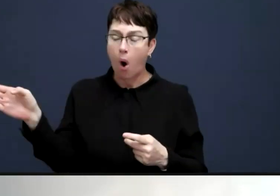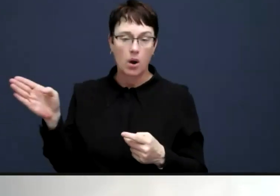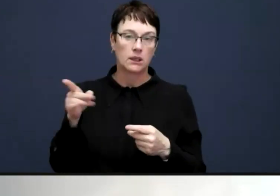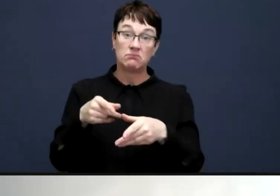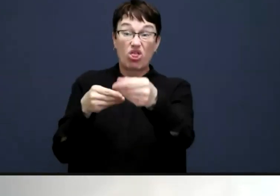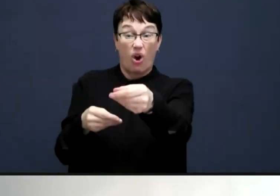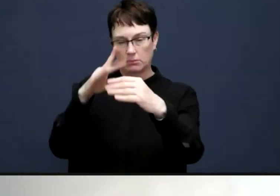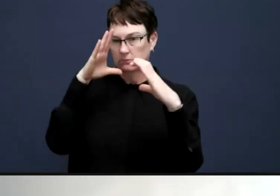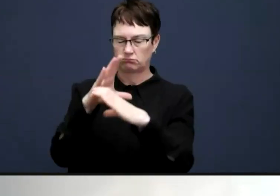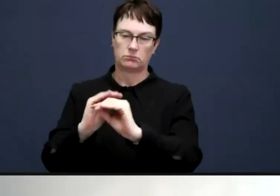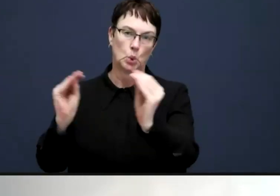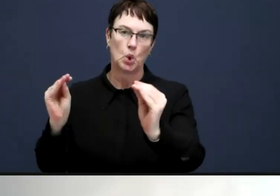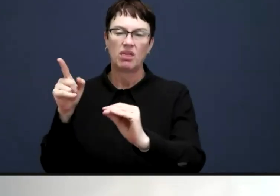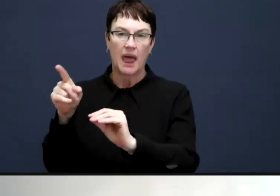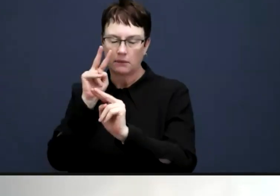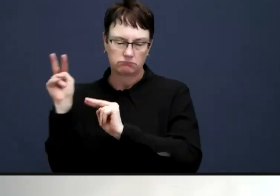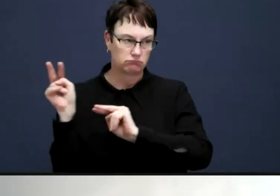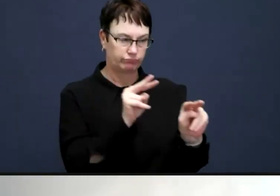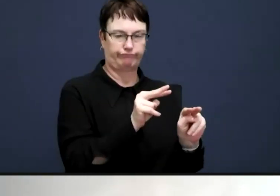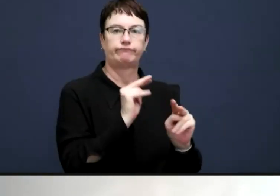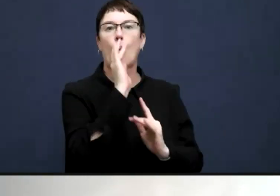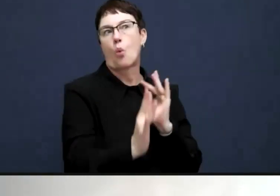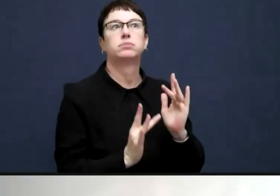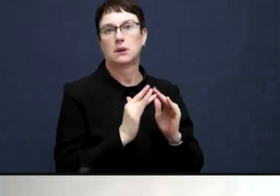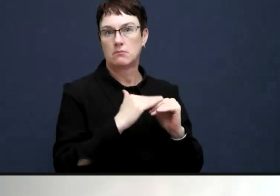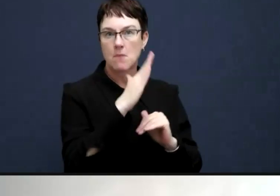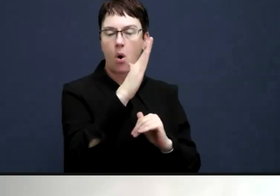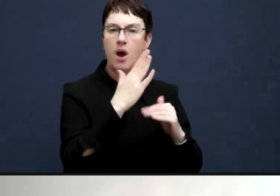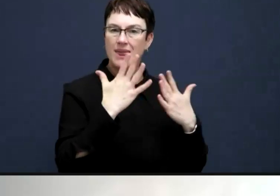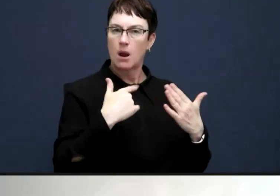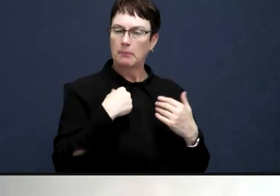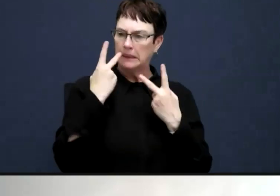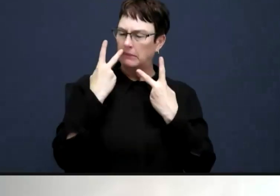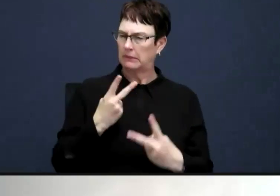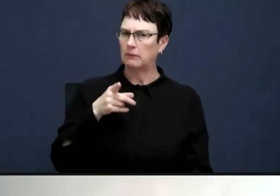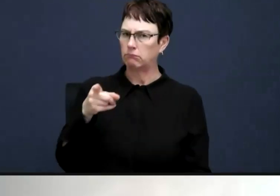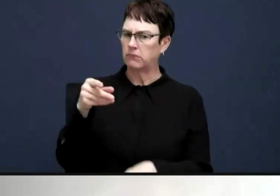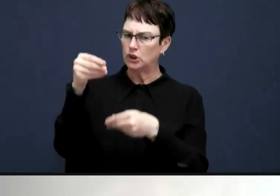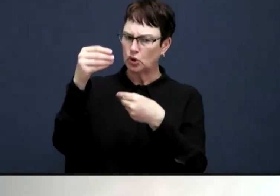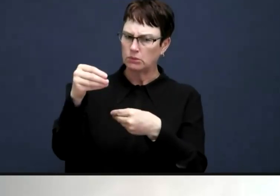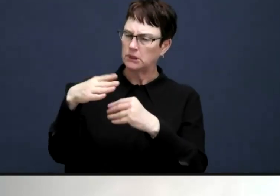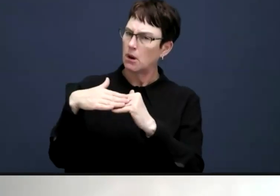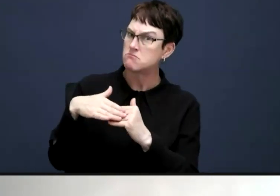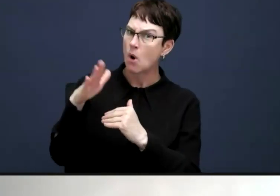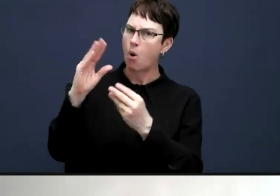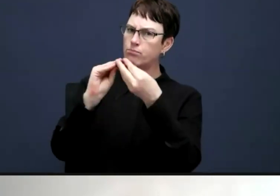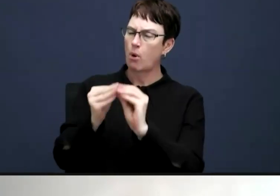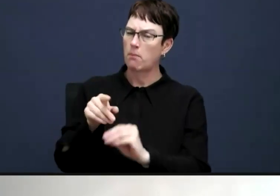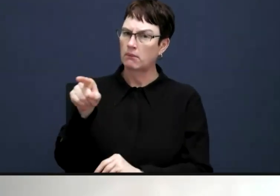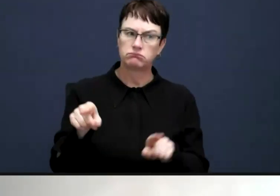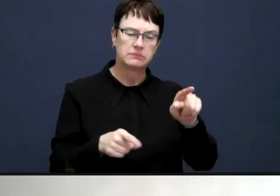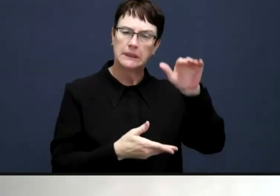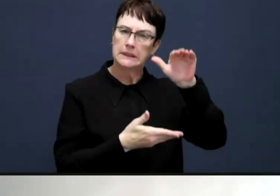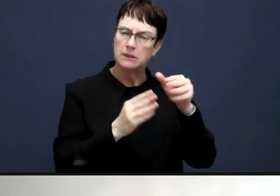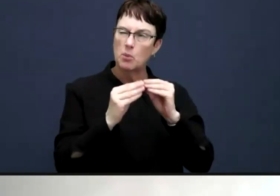and my impression is that documents still have bigger problems. And Christopher didn't agree with me on that, but what's your take? Kind of,